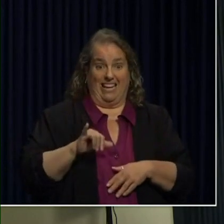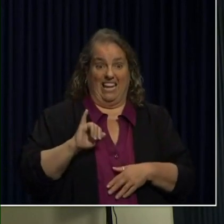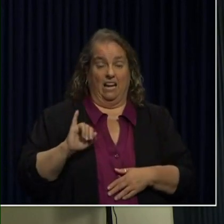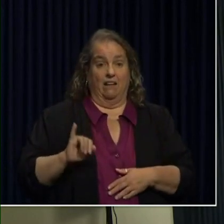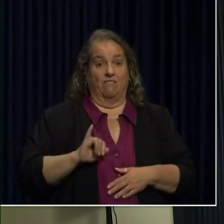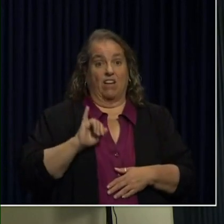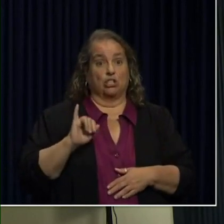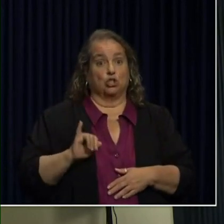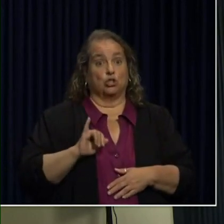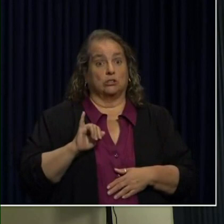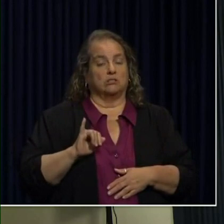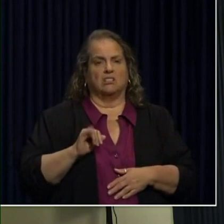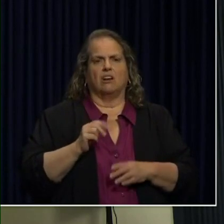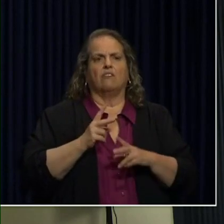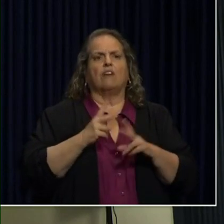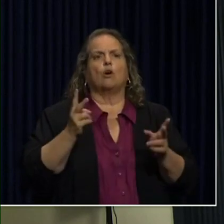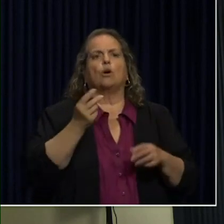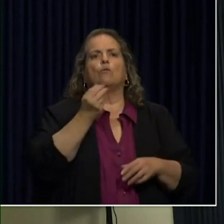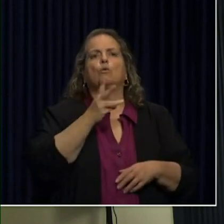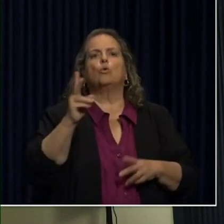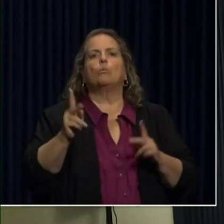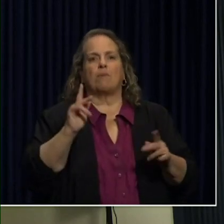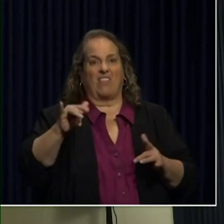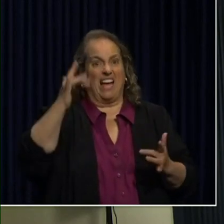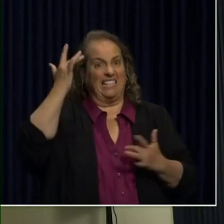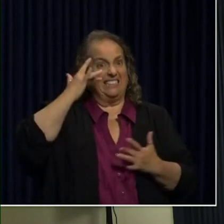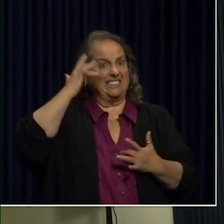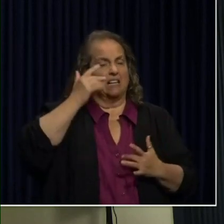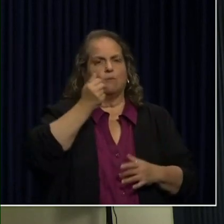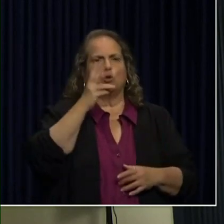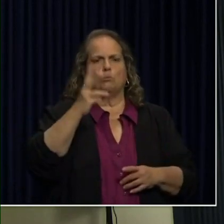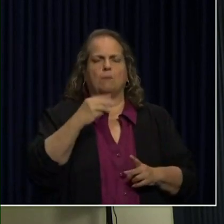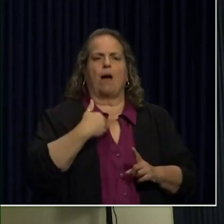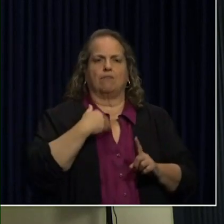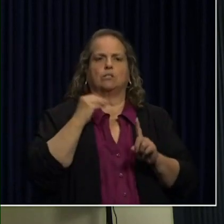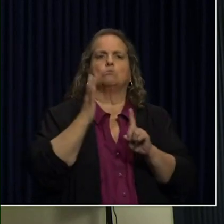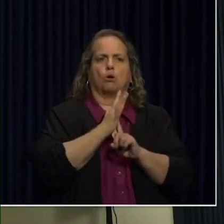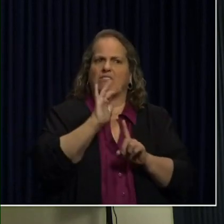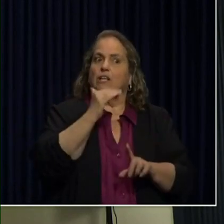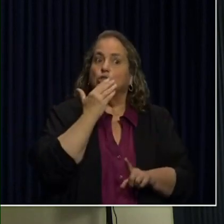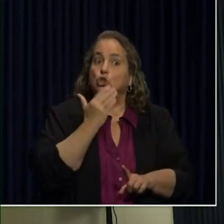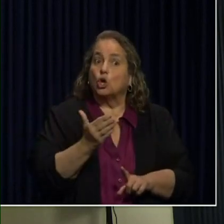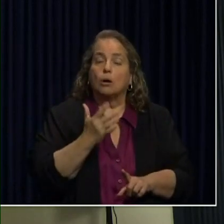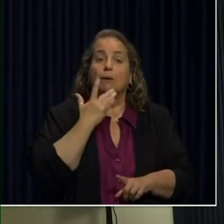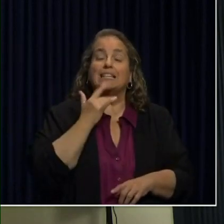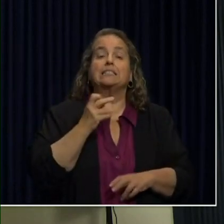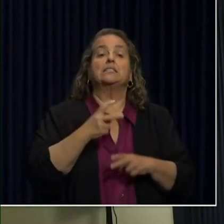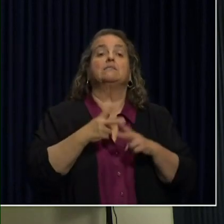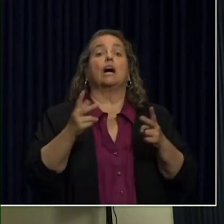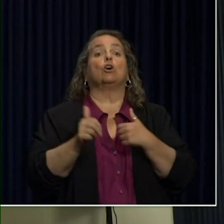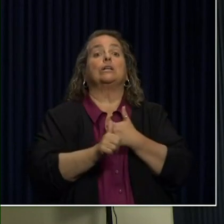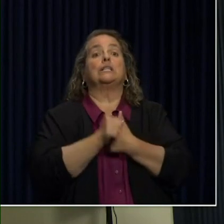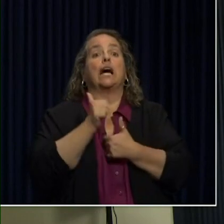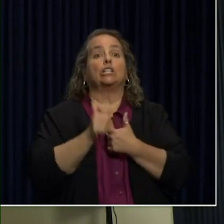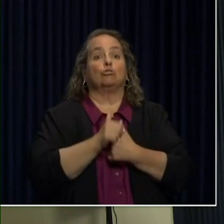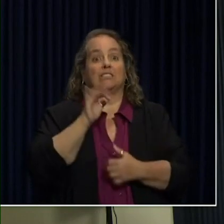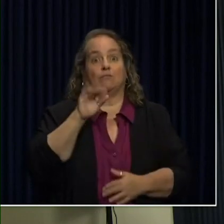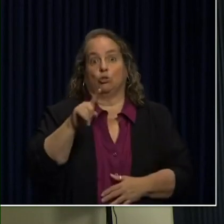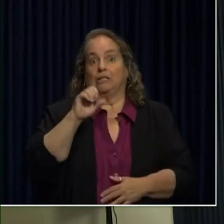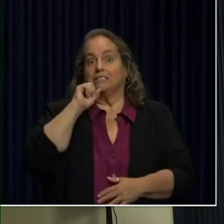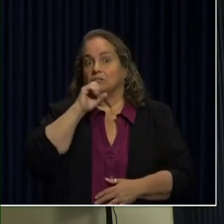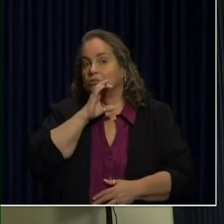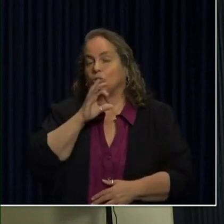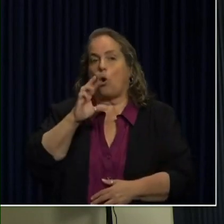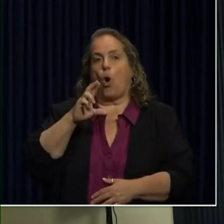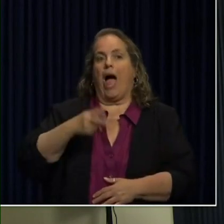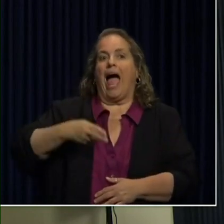one that very few people have still been exposed to, and that's good because it's very dangerous if you're in the high-risk population. When we don't